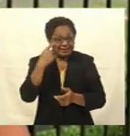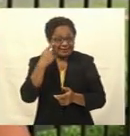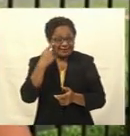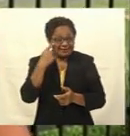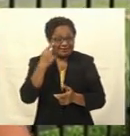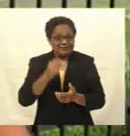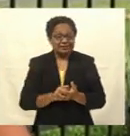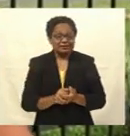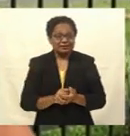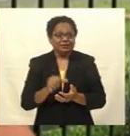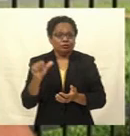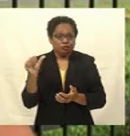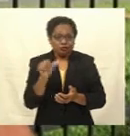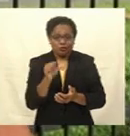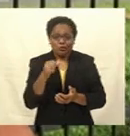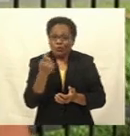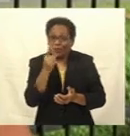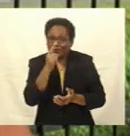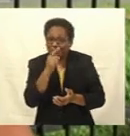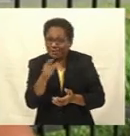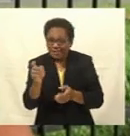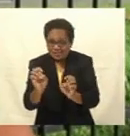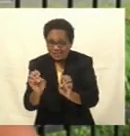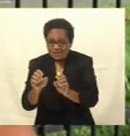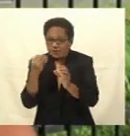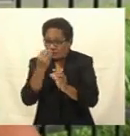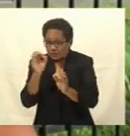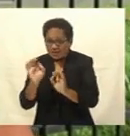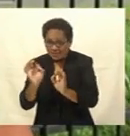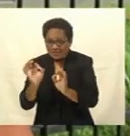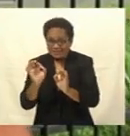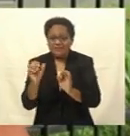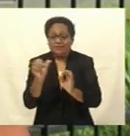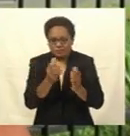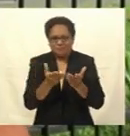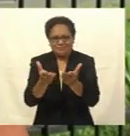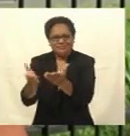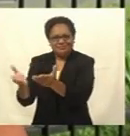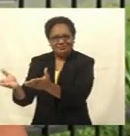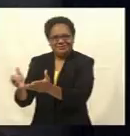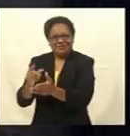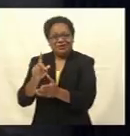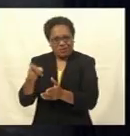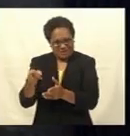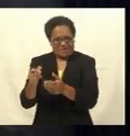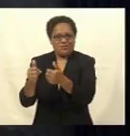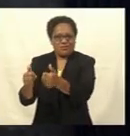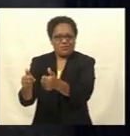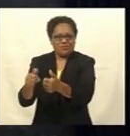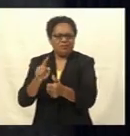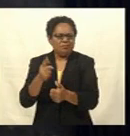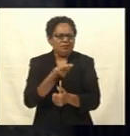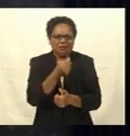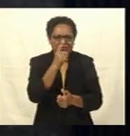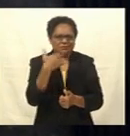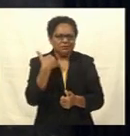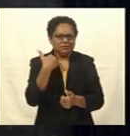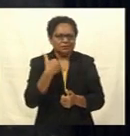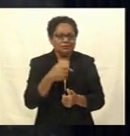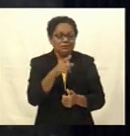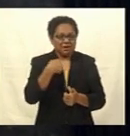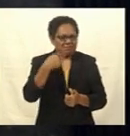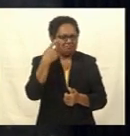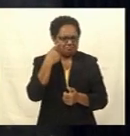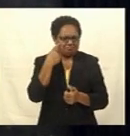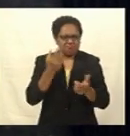needed it would have received it, but instead it went to the people that really don't need it. Yeah, I think it was given to the right